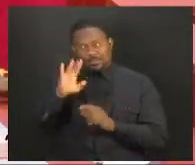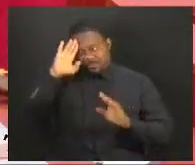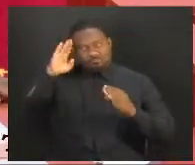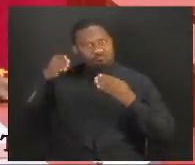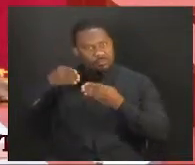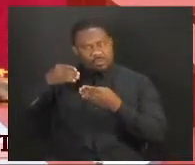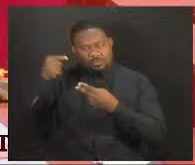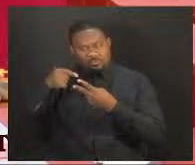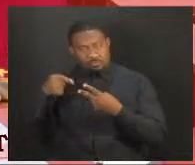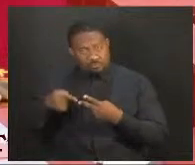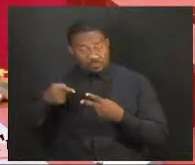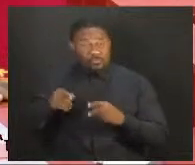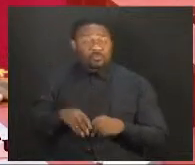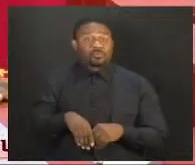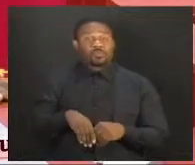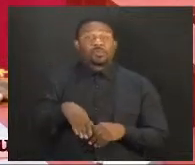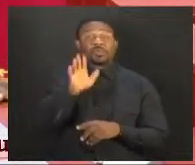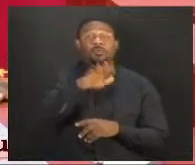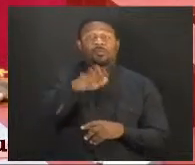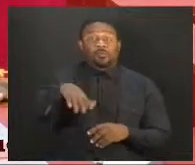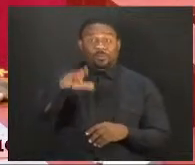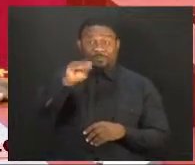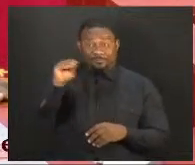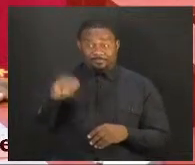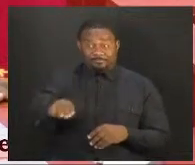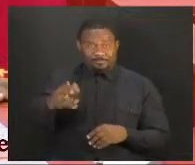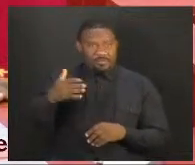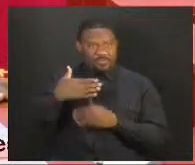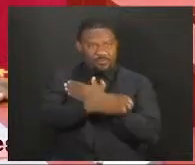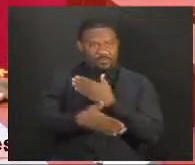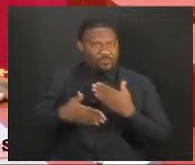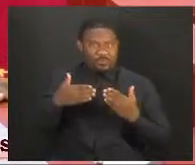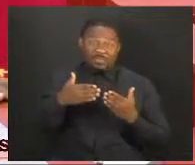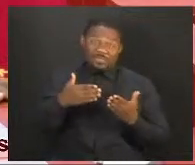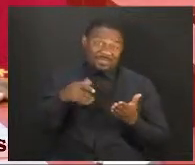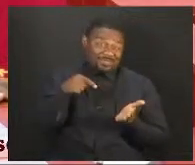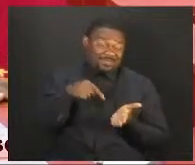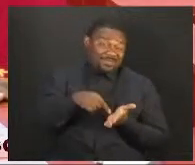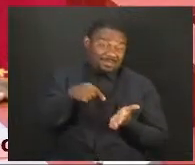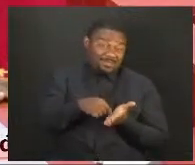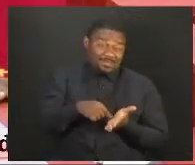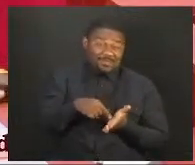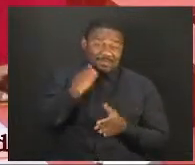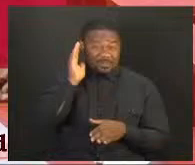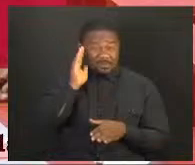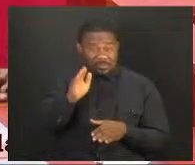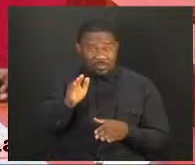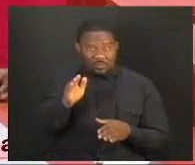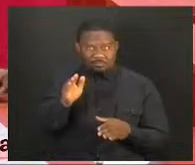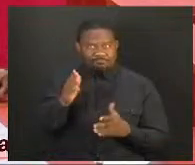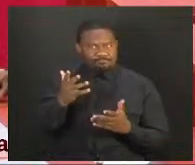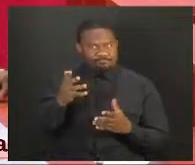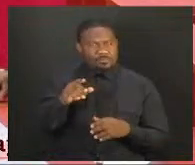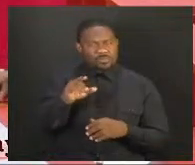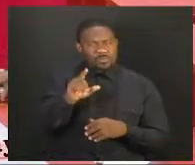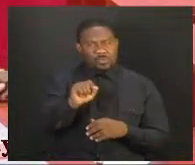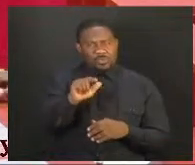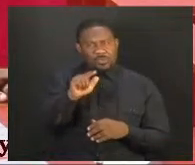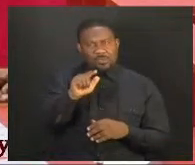Speaker, 55% of this external debt service will be due in the year 2027